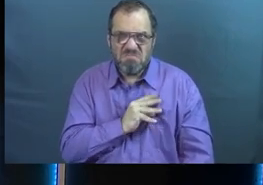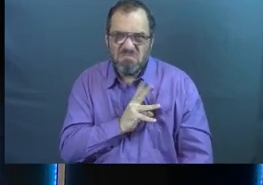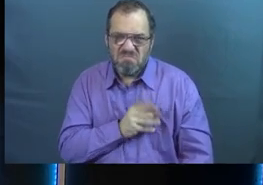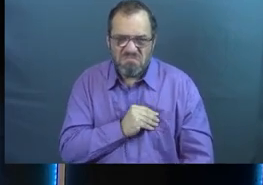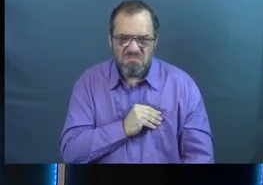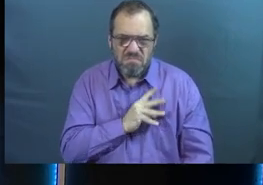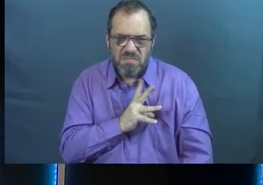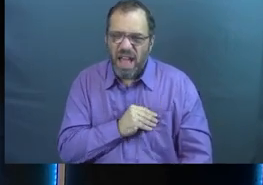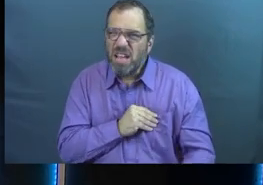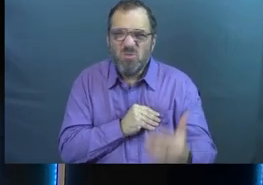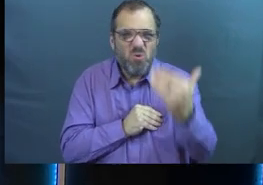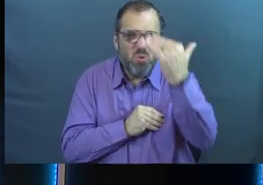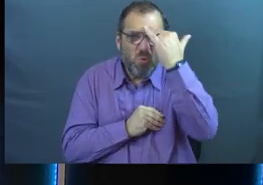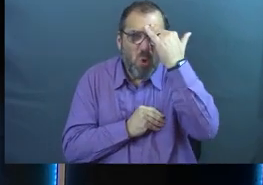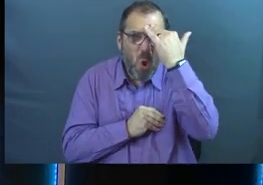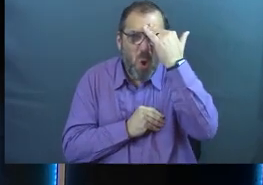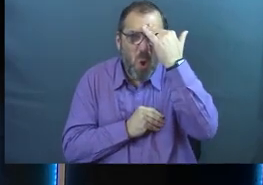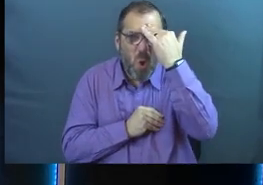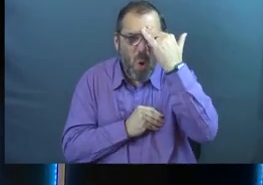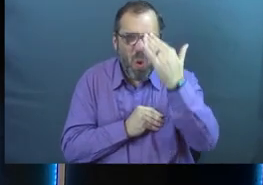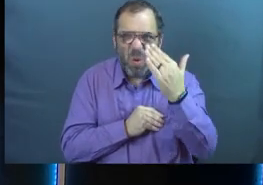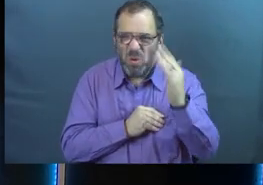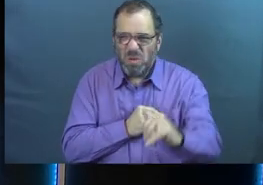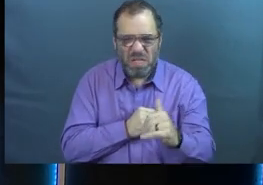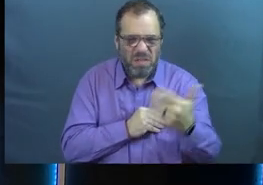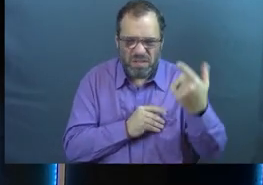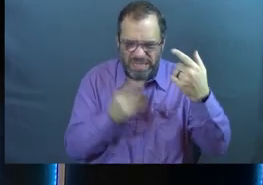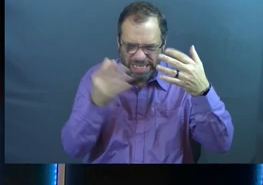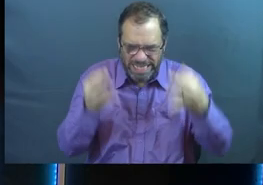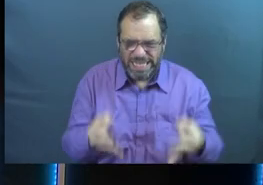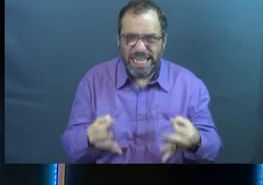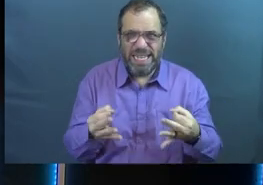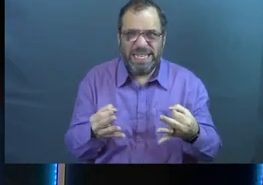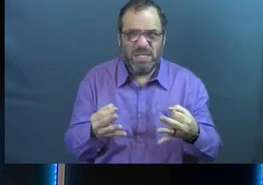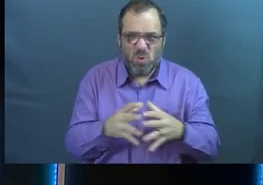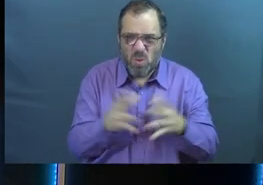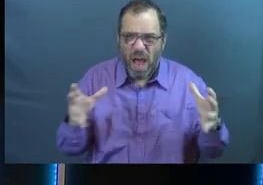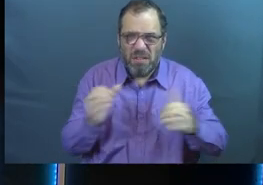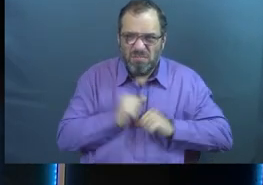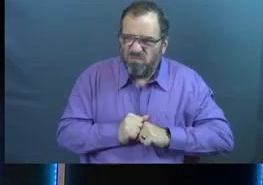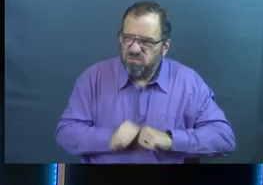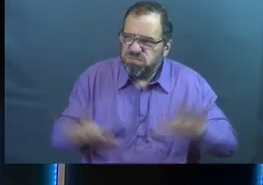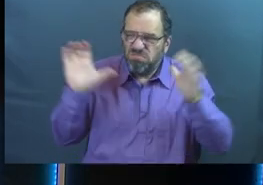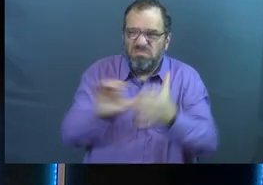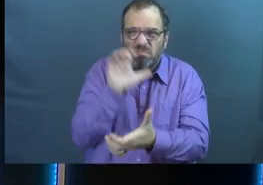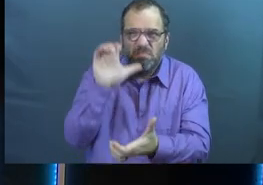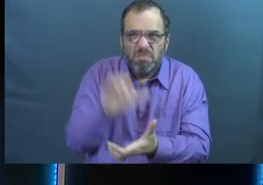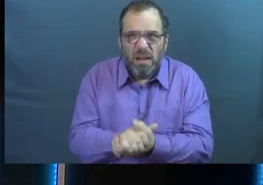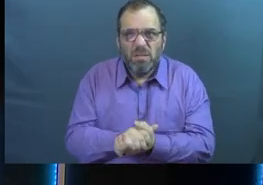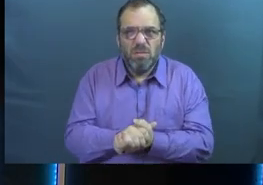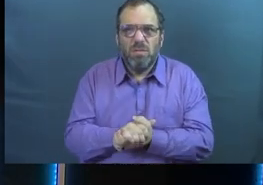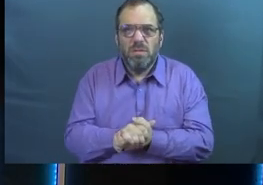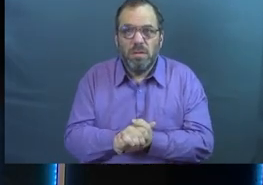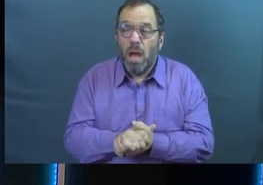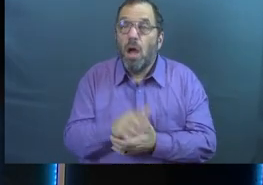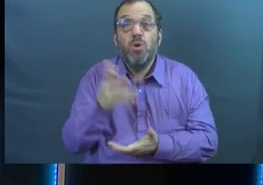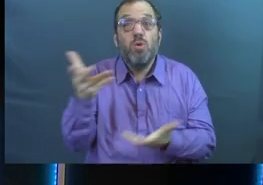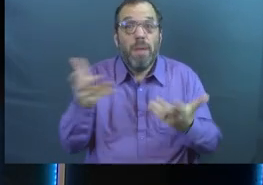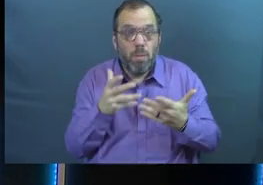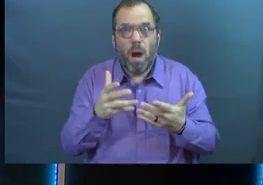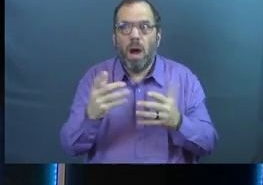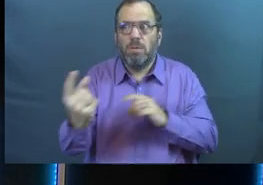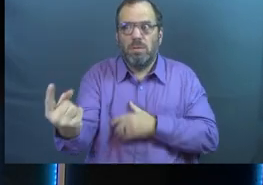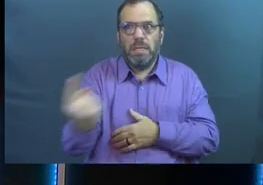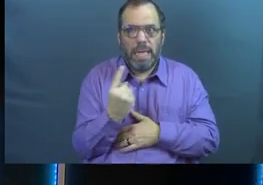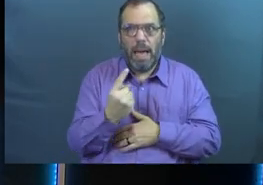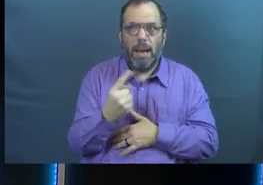strong. And you know you need to cross some spiritual line that is massive where you surrender your marriage. You may want to come